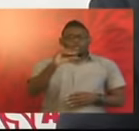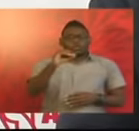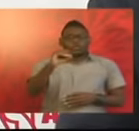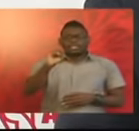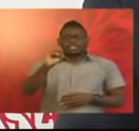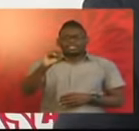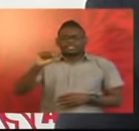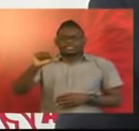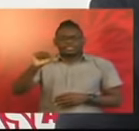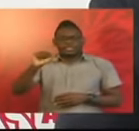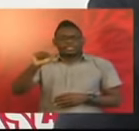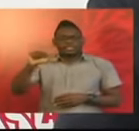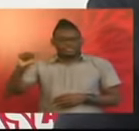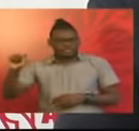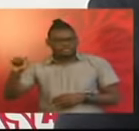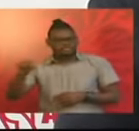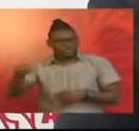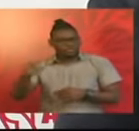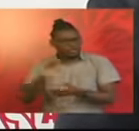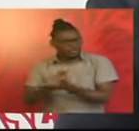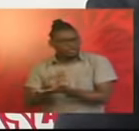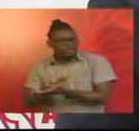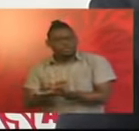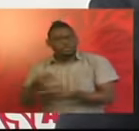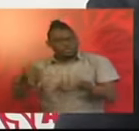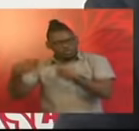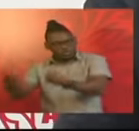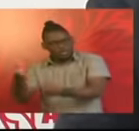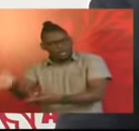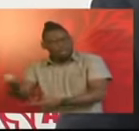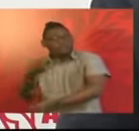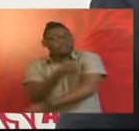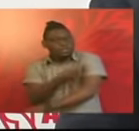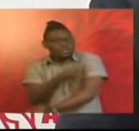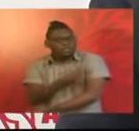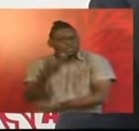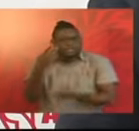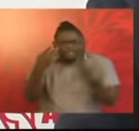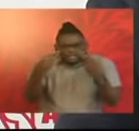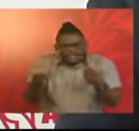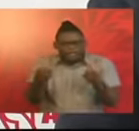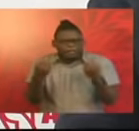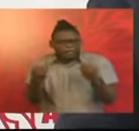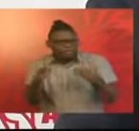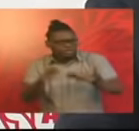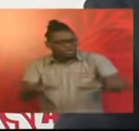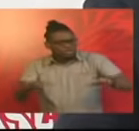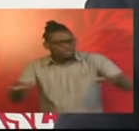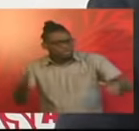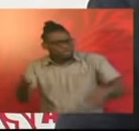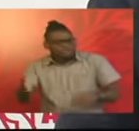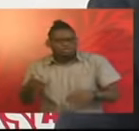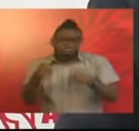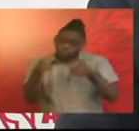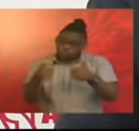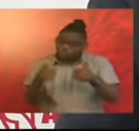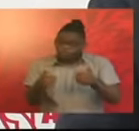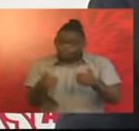We continue to engage appointment in addition to the walk-ins with those NCD patients who we are tracking, and